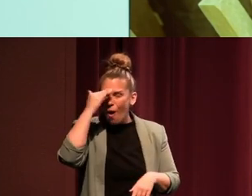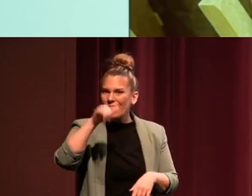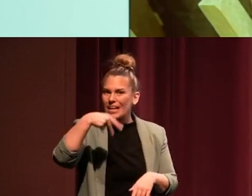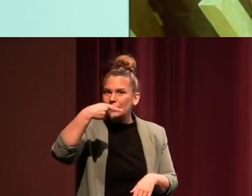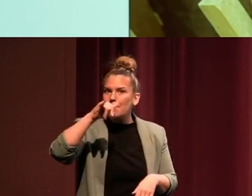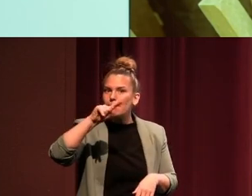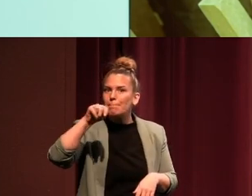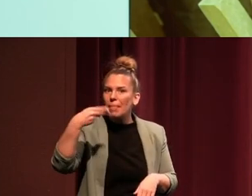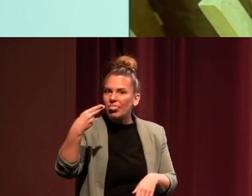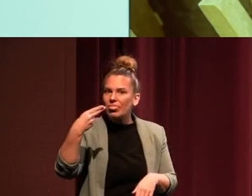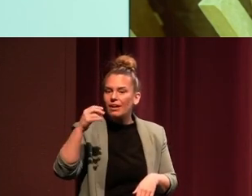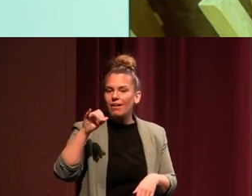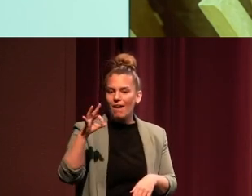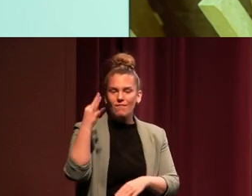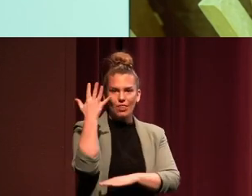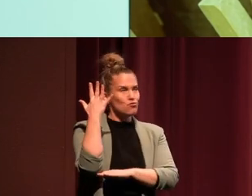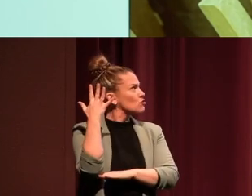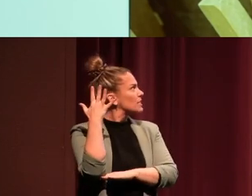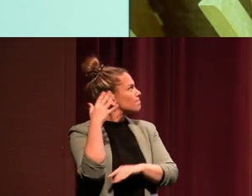tree.